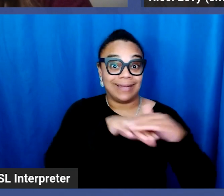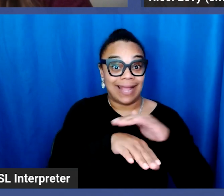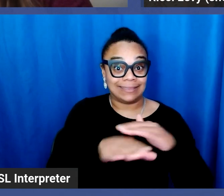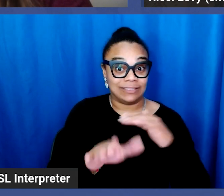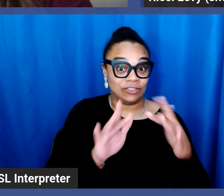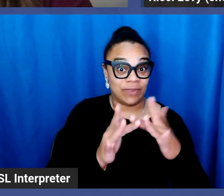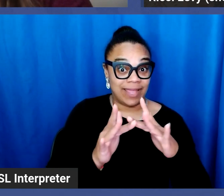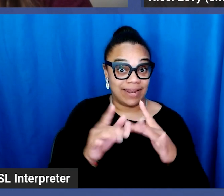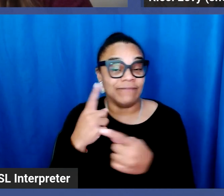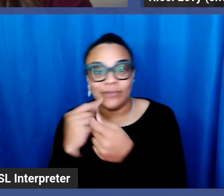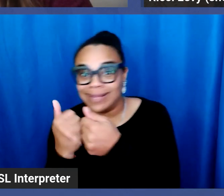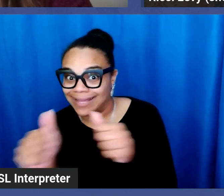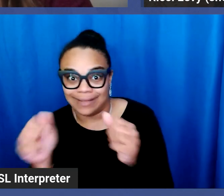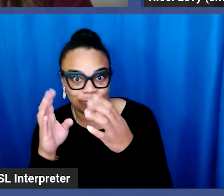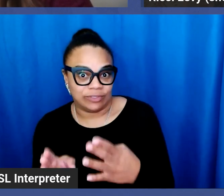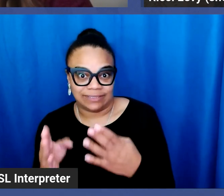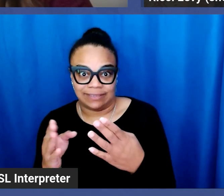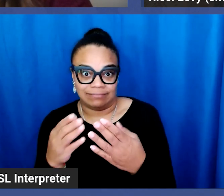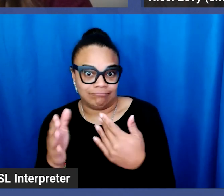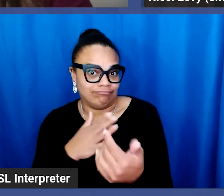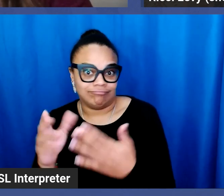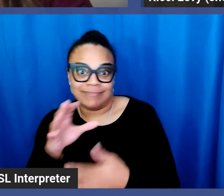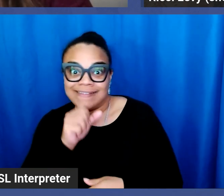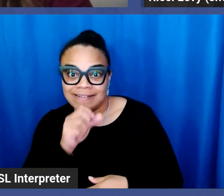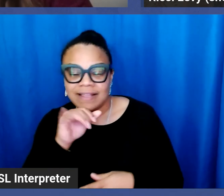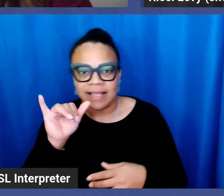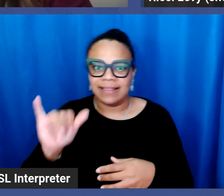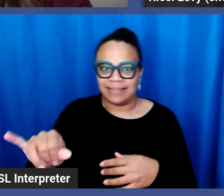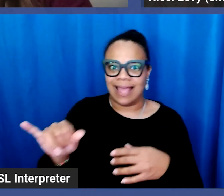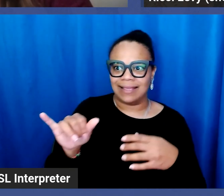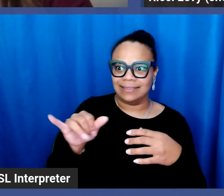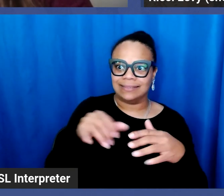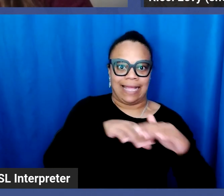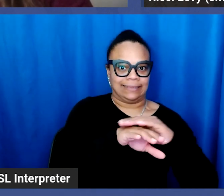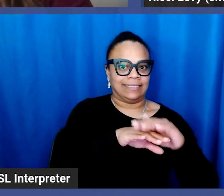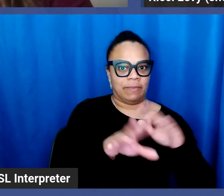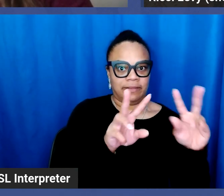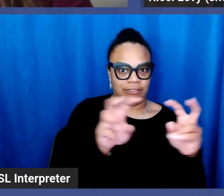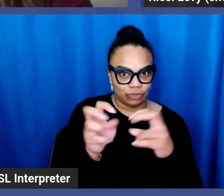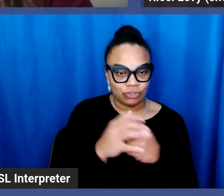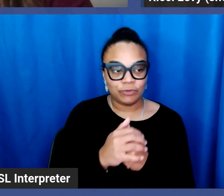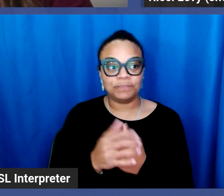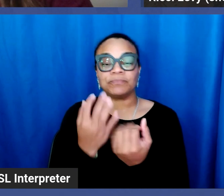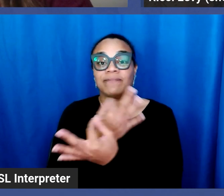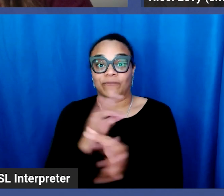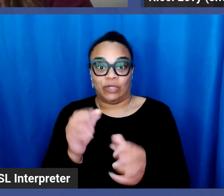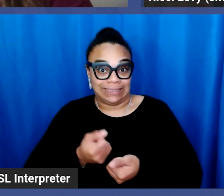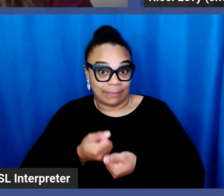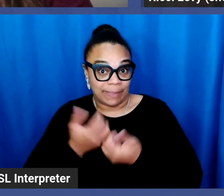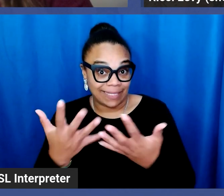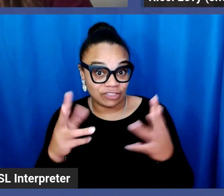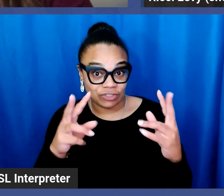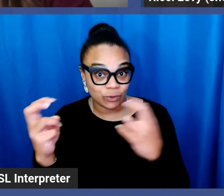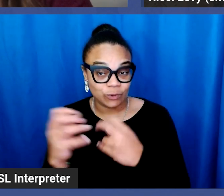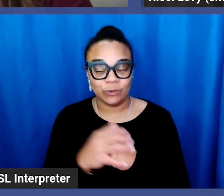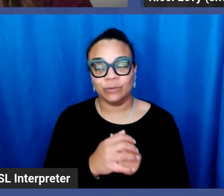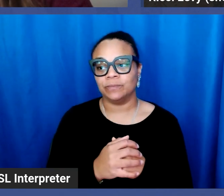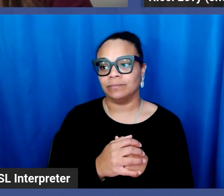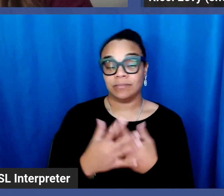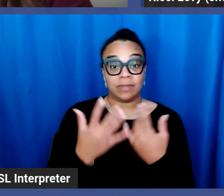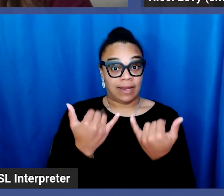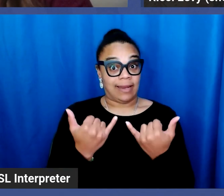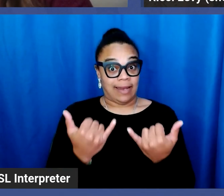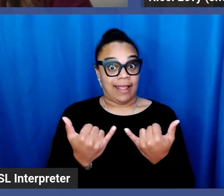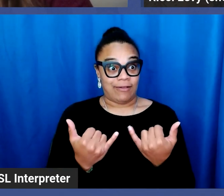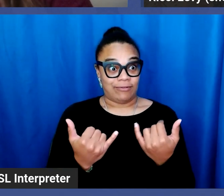anyone is an accessibility issue. It's a free speech issue. And at a time in our country when so many of the issues that